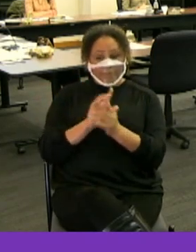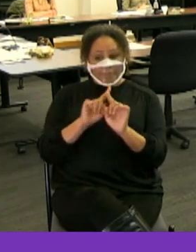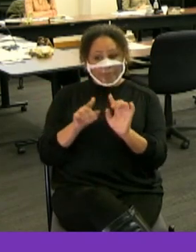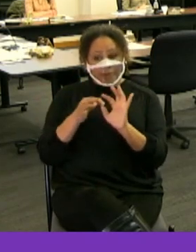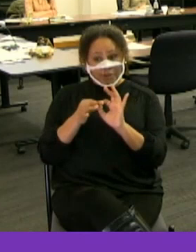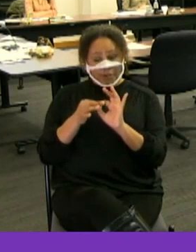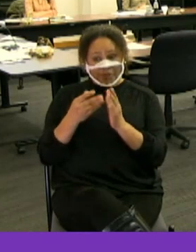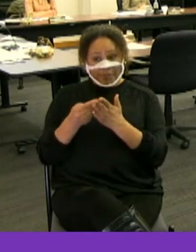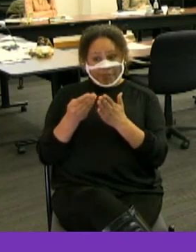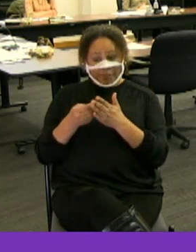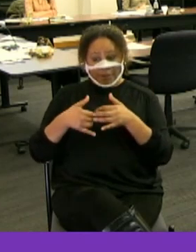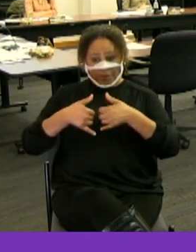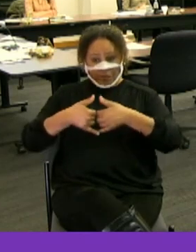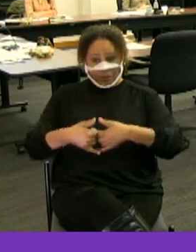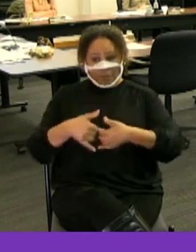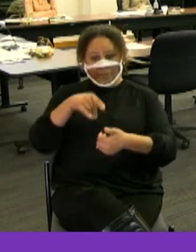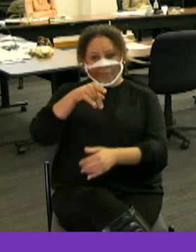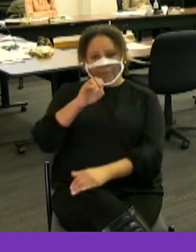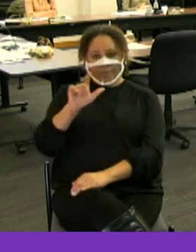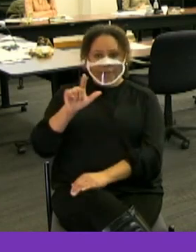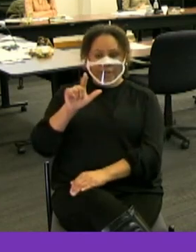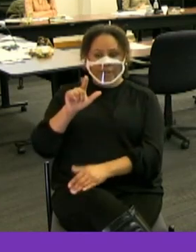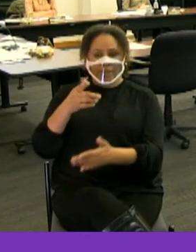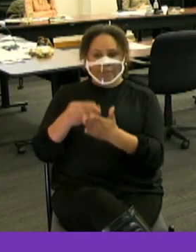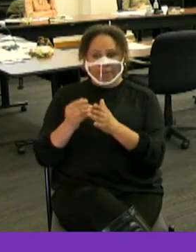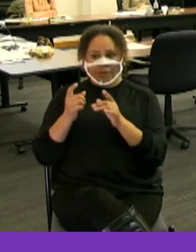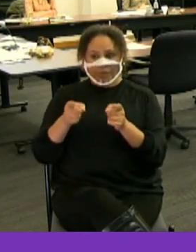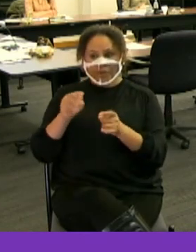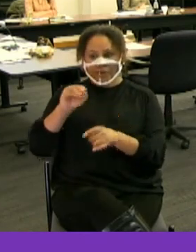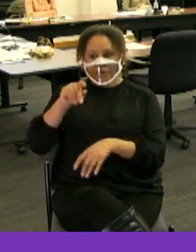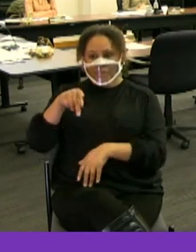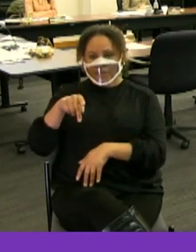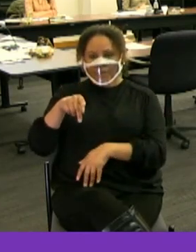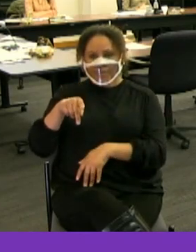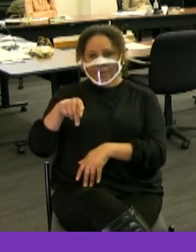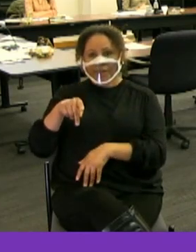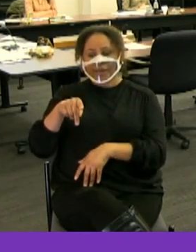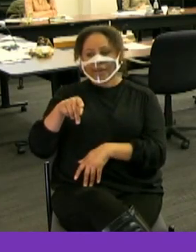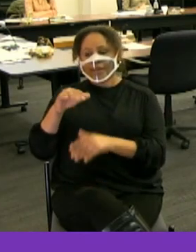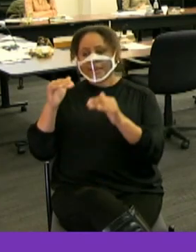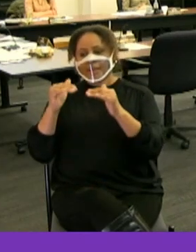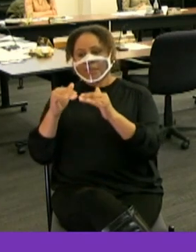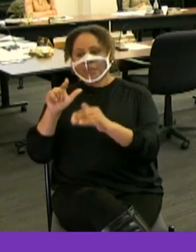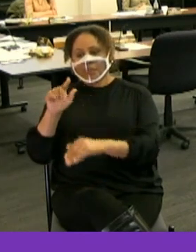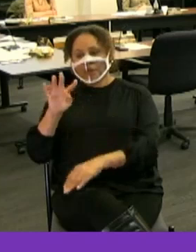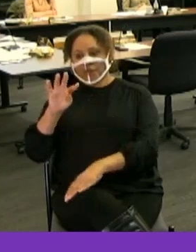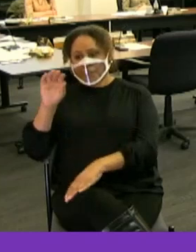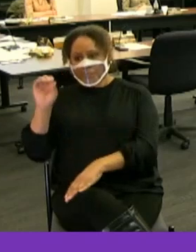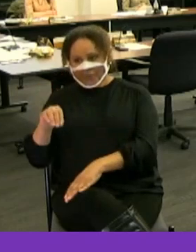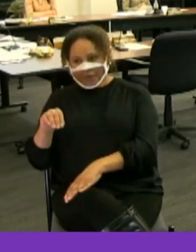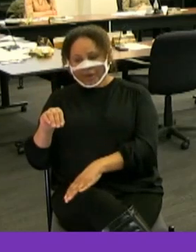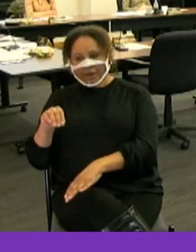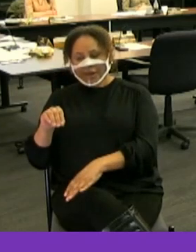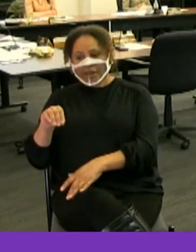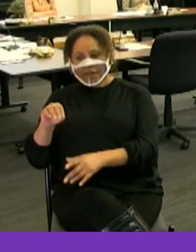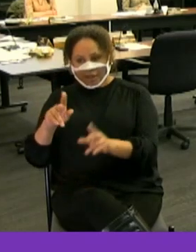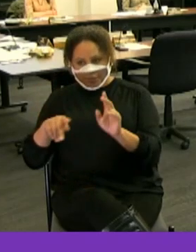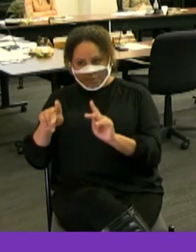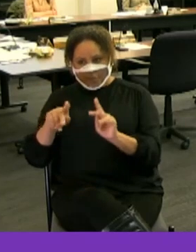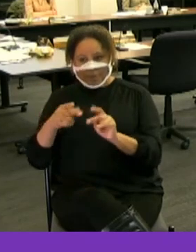awards, Correct. Pell Grant, MAP. MAP is 24%. That are high need